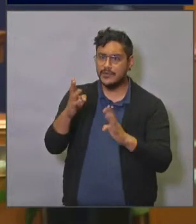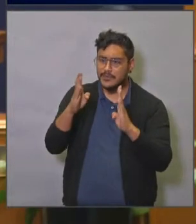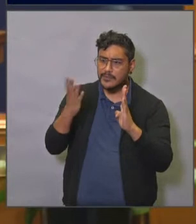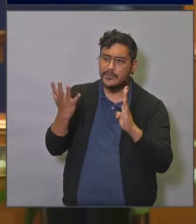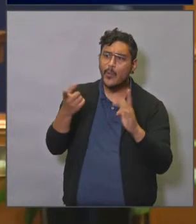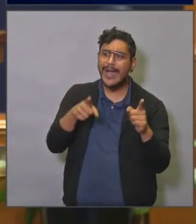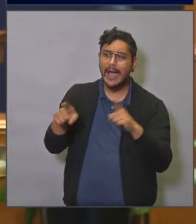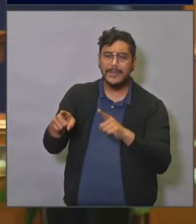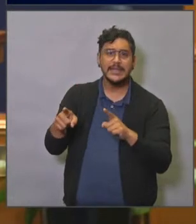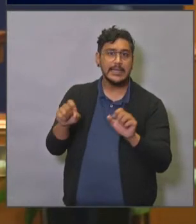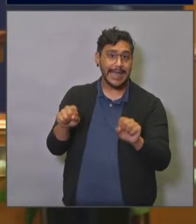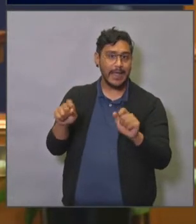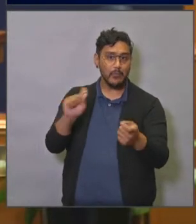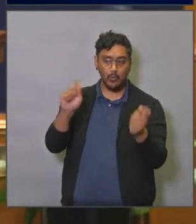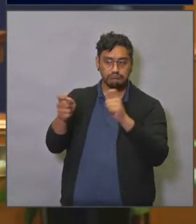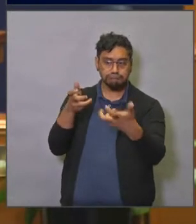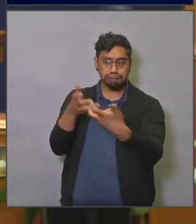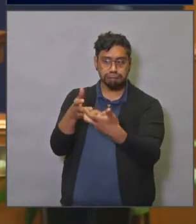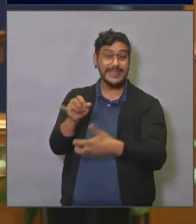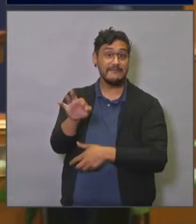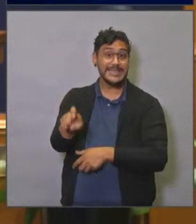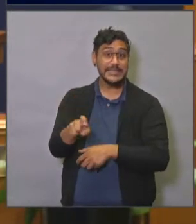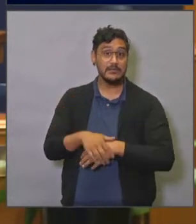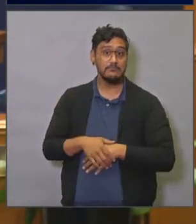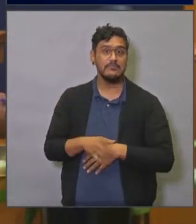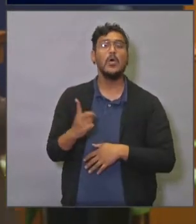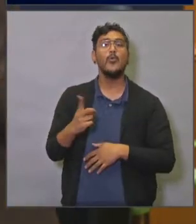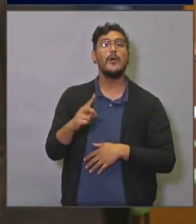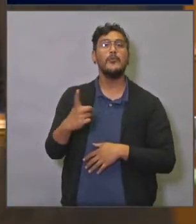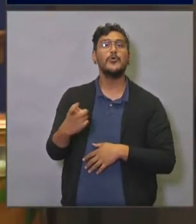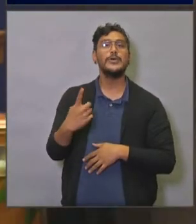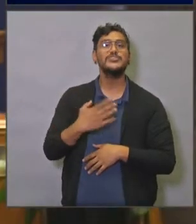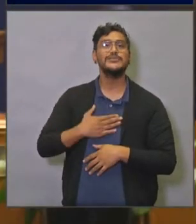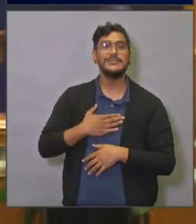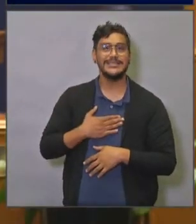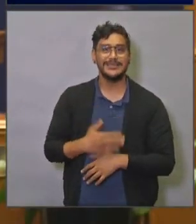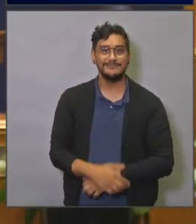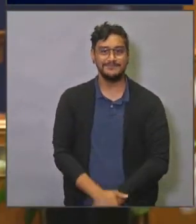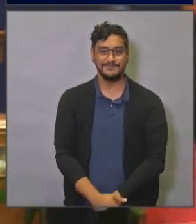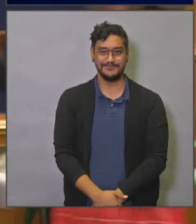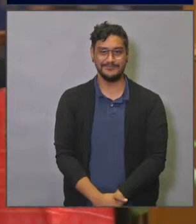able to adjust as needed. Thank you. One more question, please.